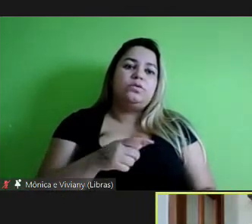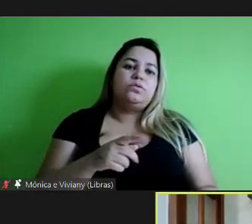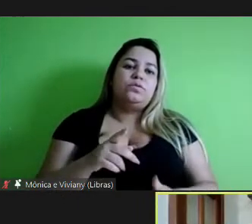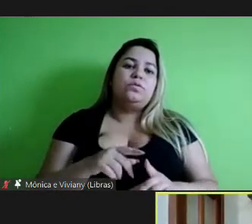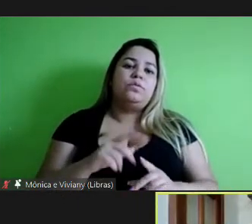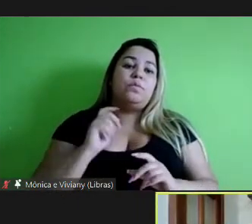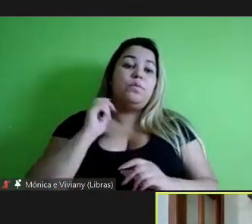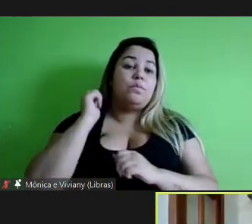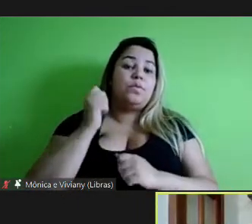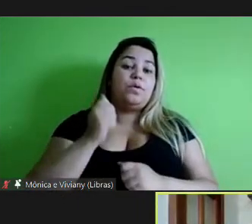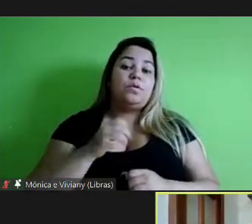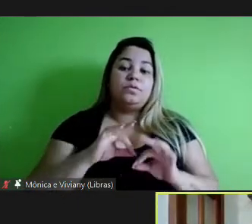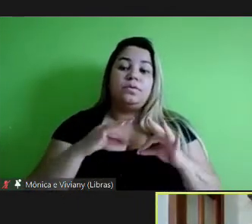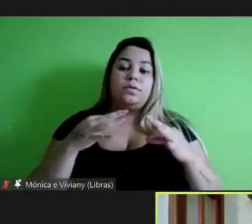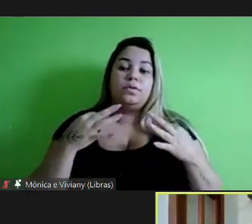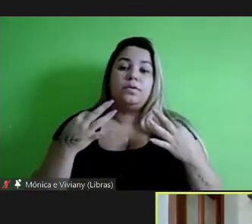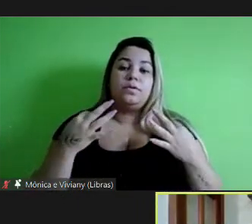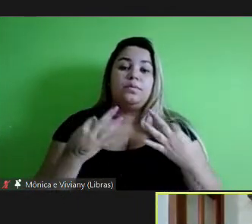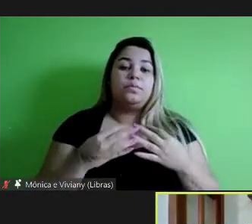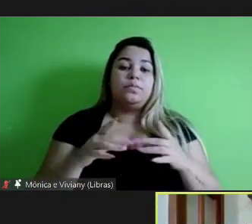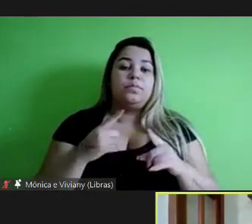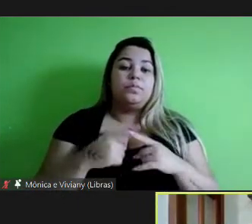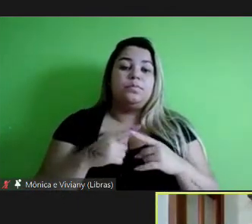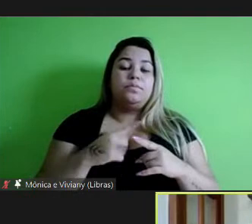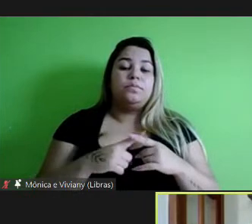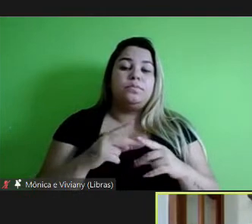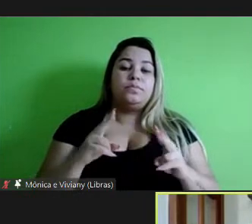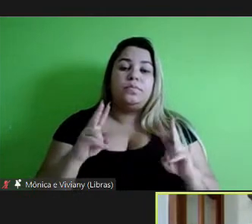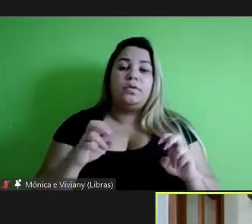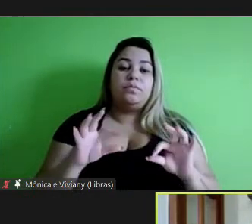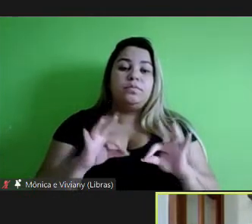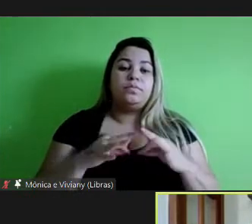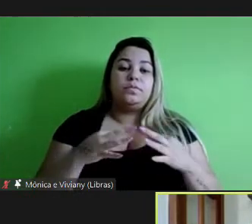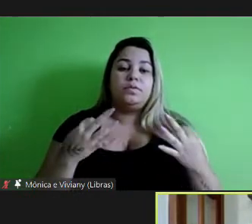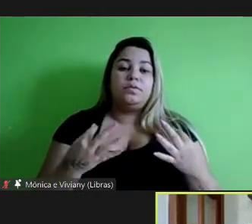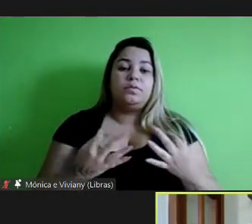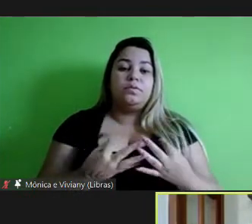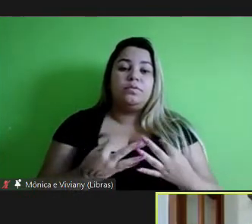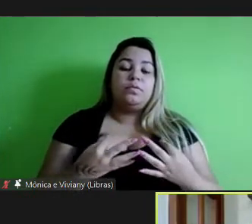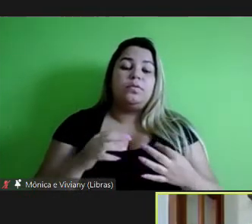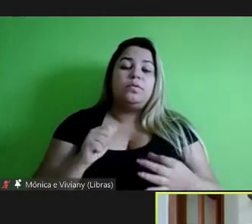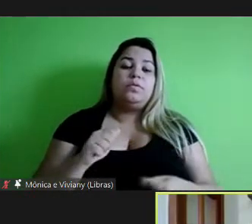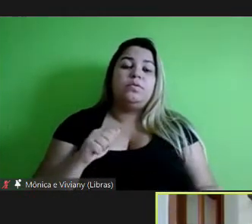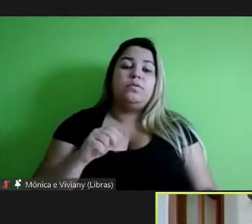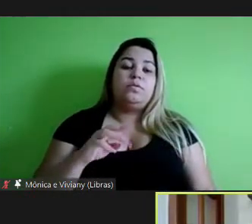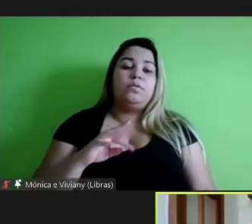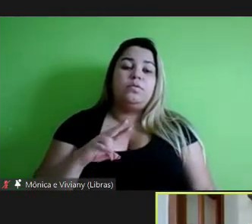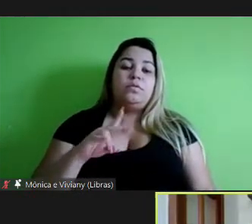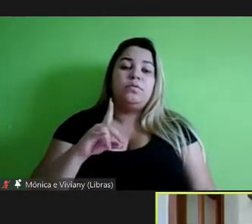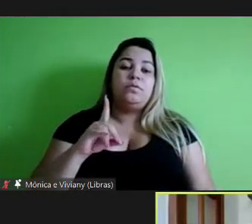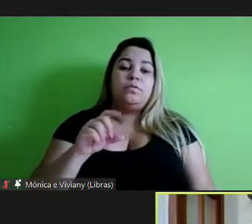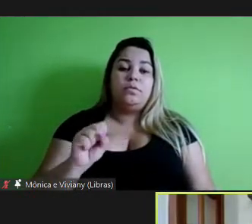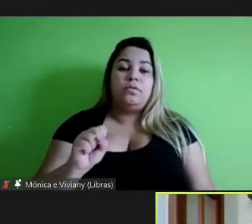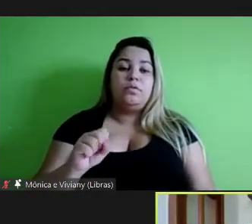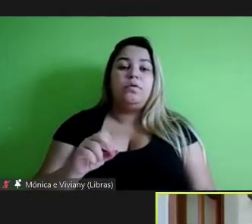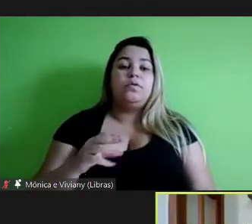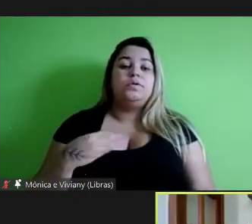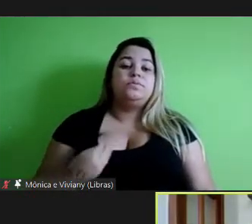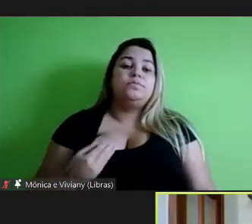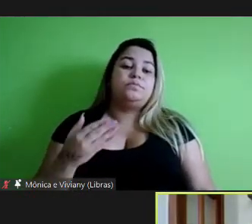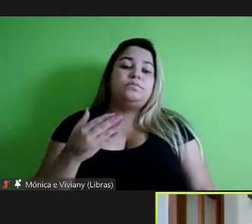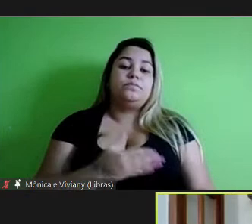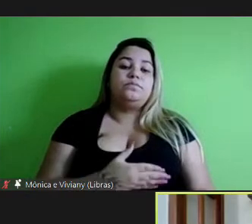the benefits that we receive from INSS, because this is what the families would talk about with us when we did collective activities,